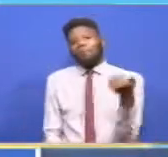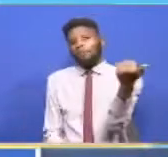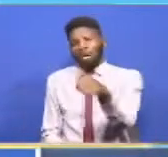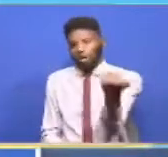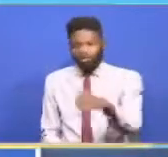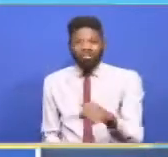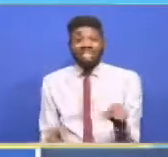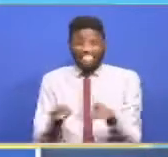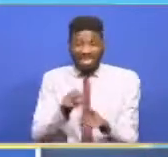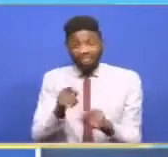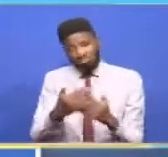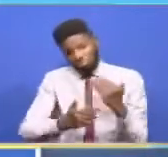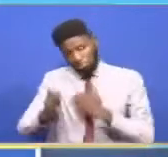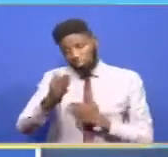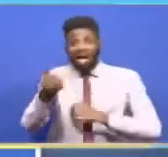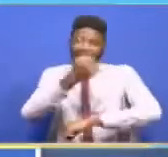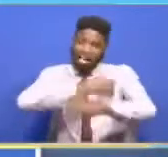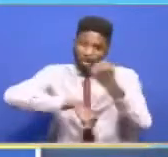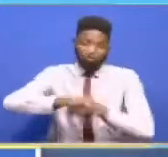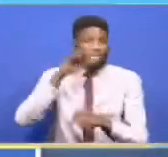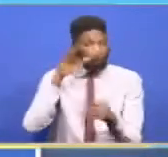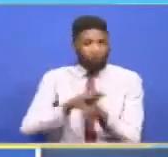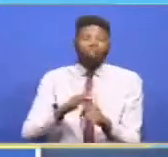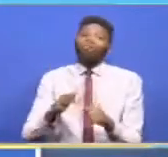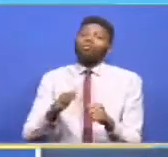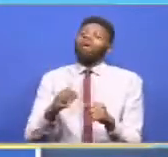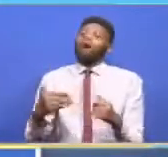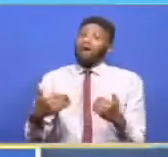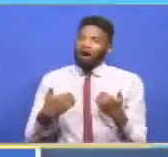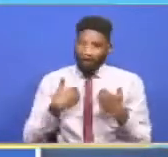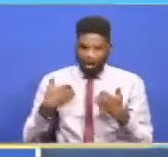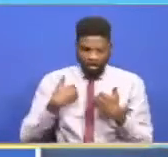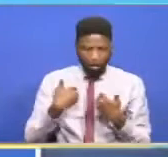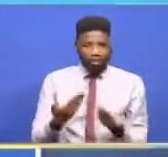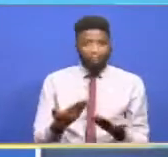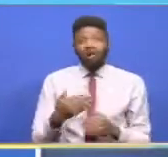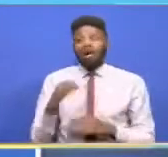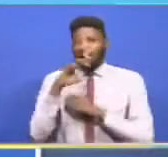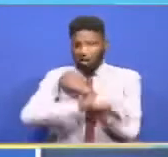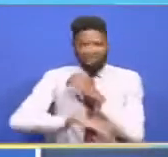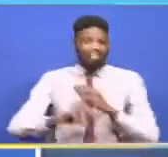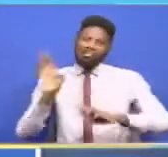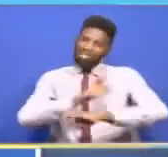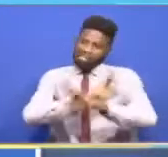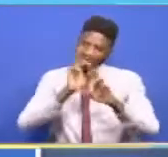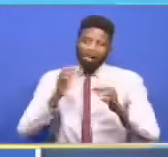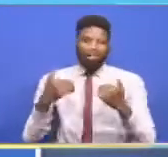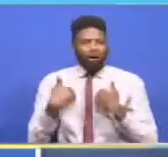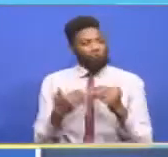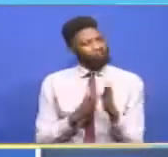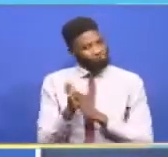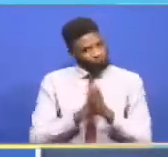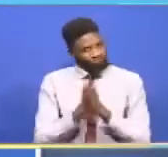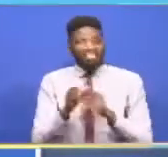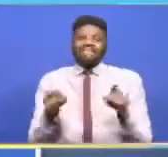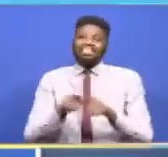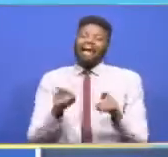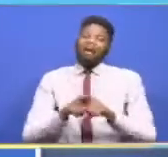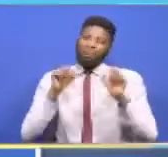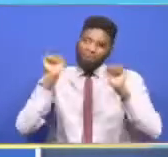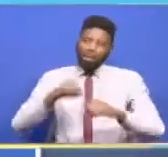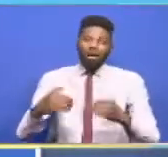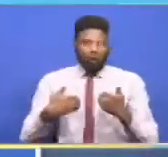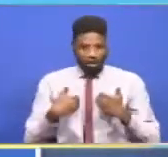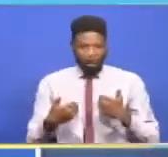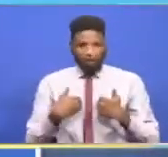There's still much to be done, and our country has the determination, the solidarity, and the tools to flatten